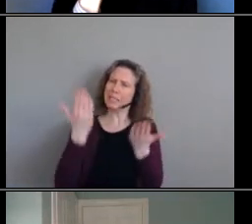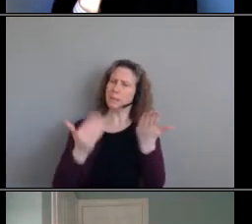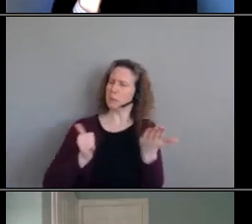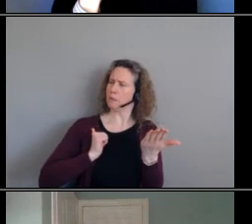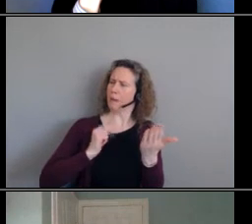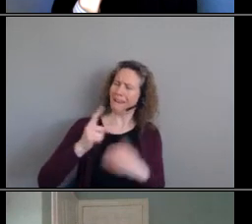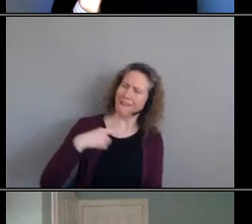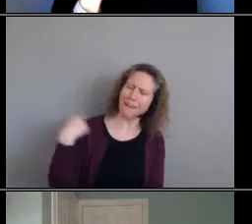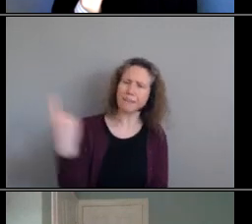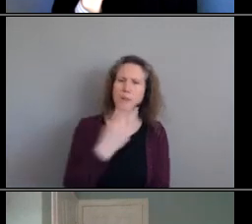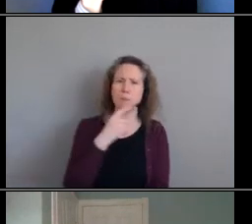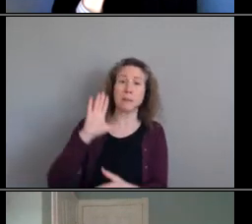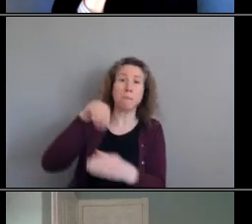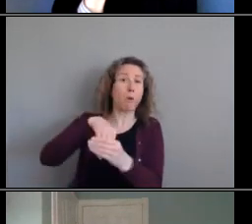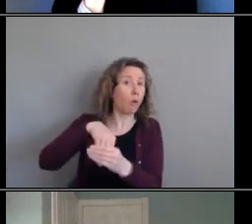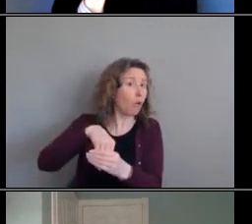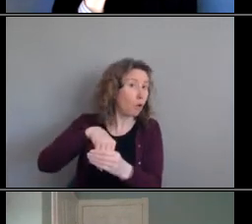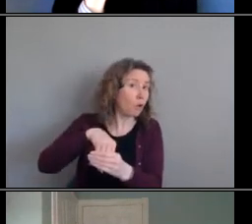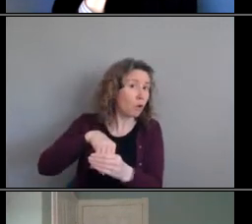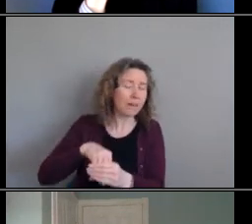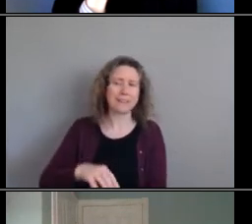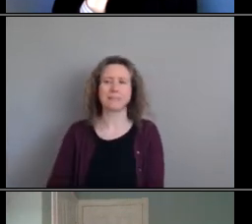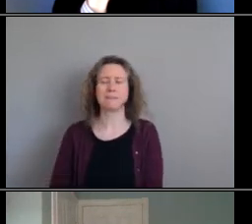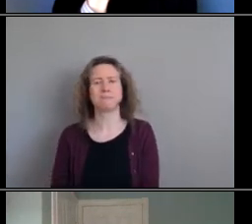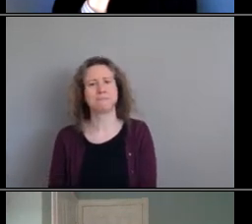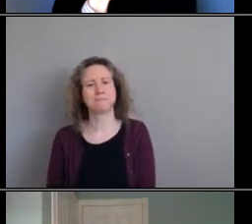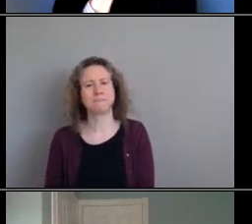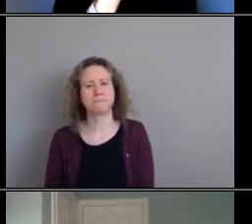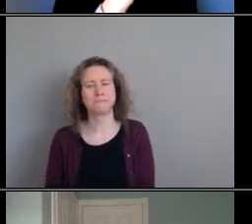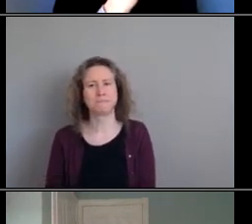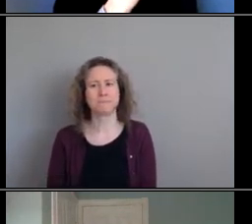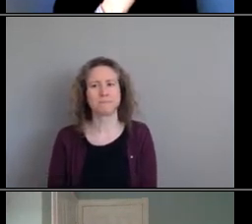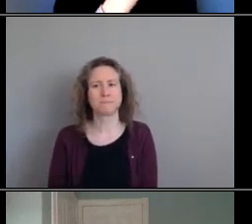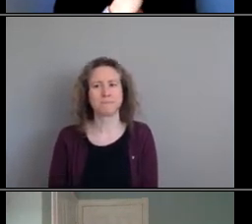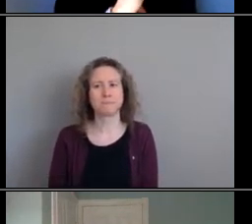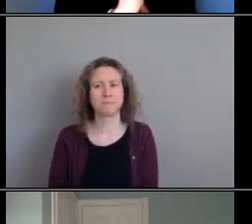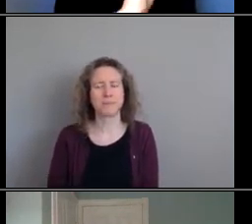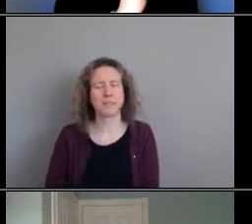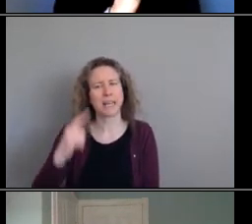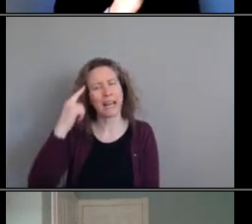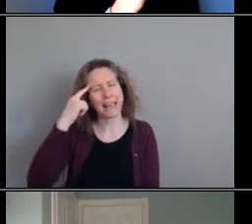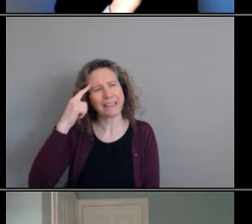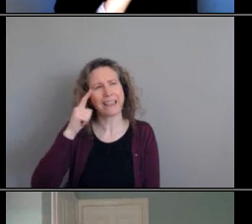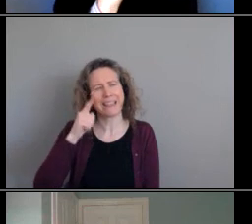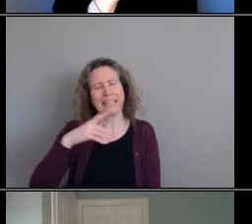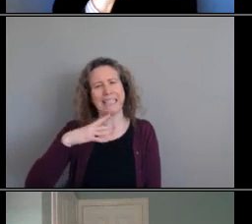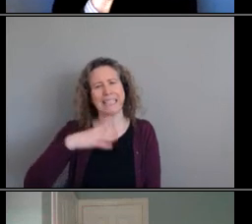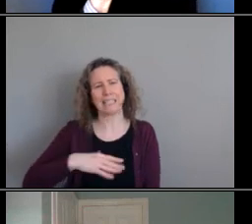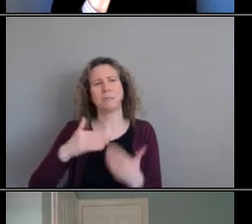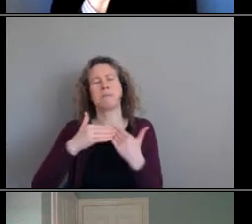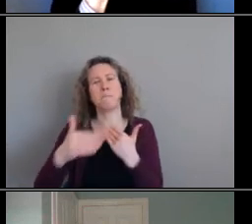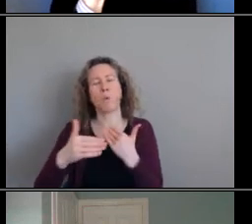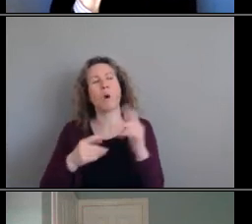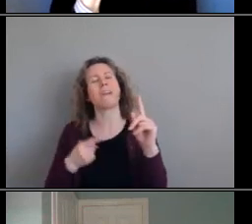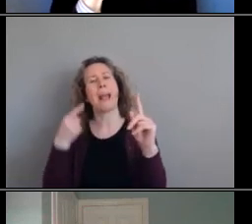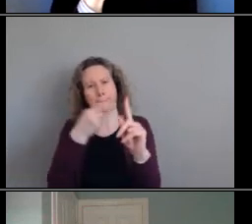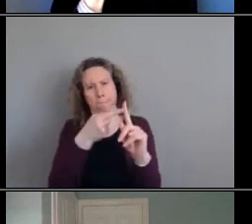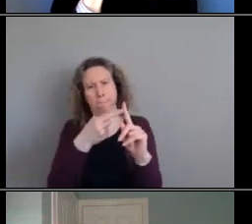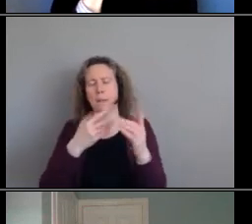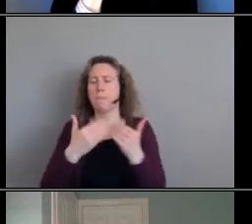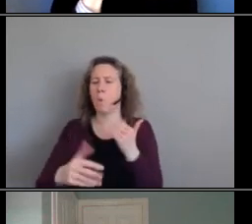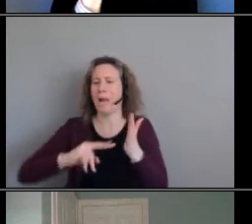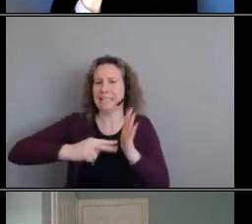belongs? I'm not. I mean, I think it certainly needs to be more of an intention. That's what I would say.